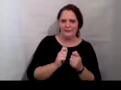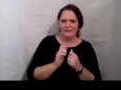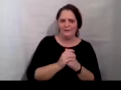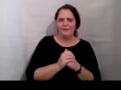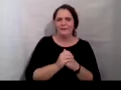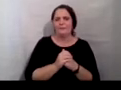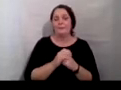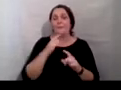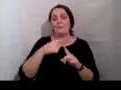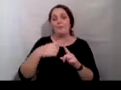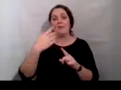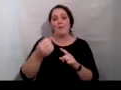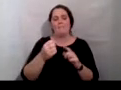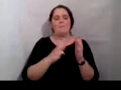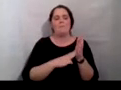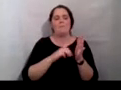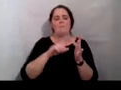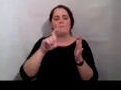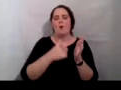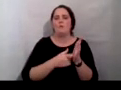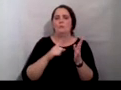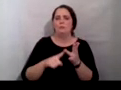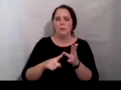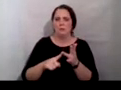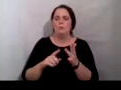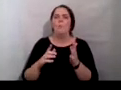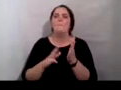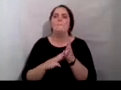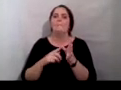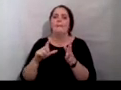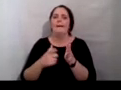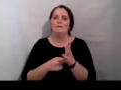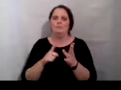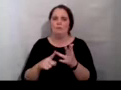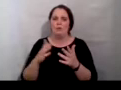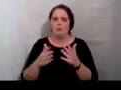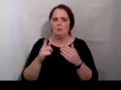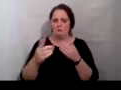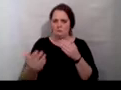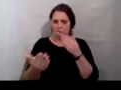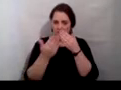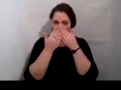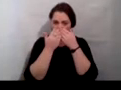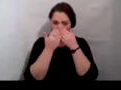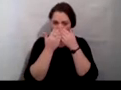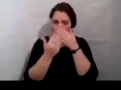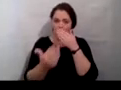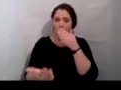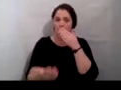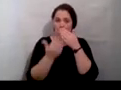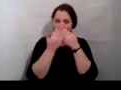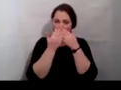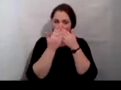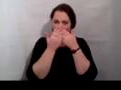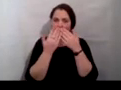micro and macro perspective. So we're really up close looking at, you know, details of, I don't know, that might even be a ladybug